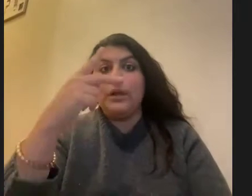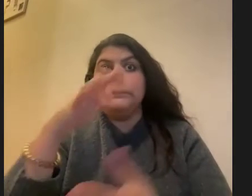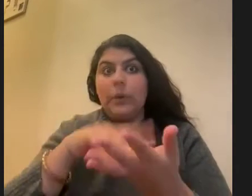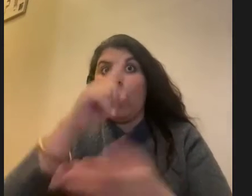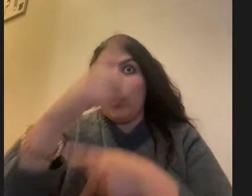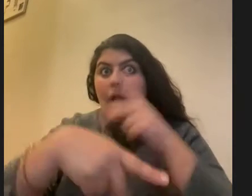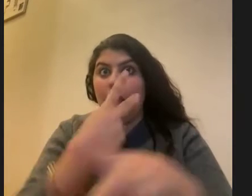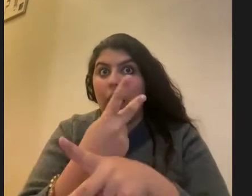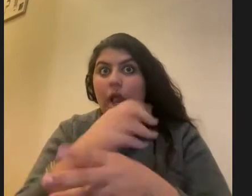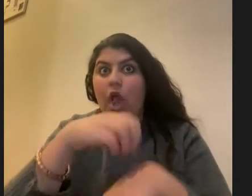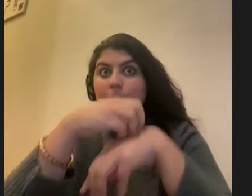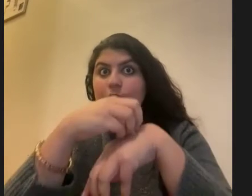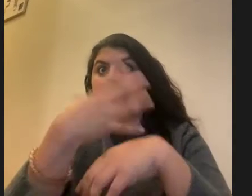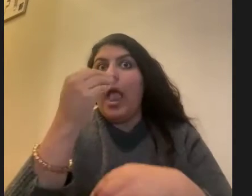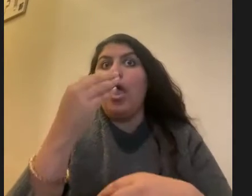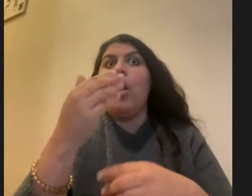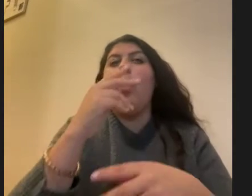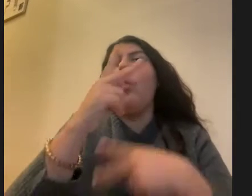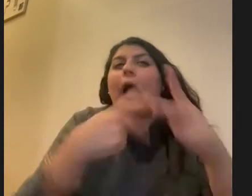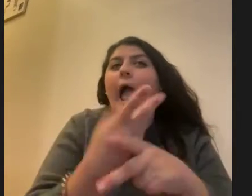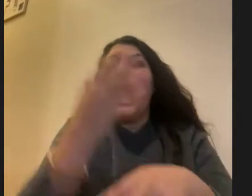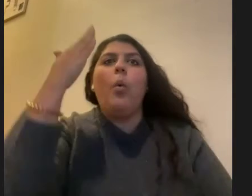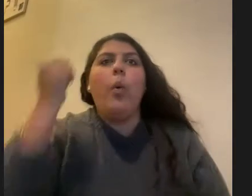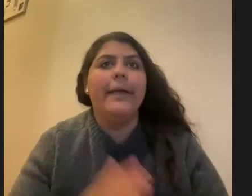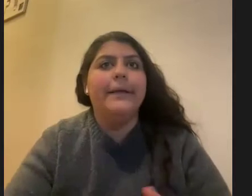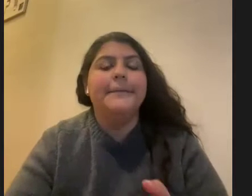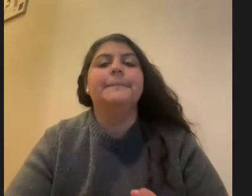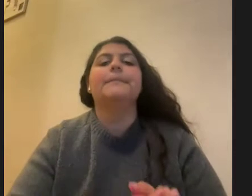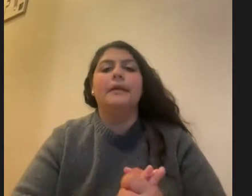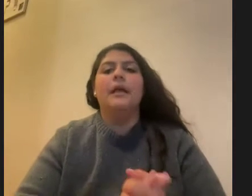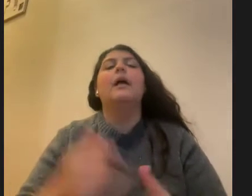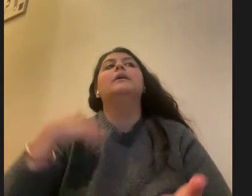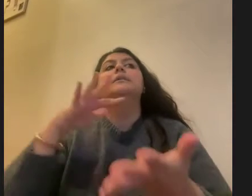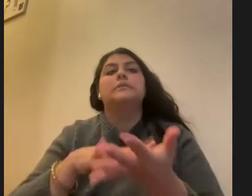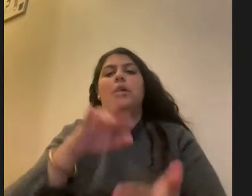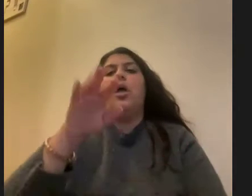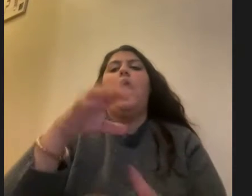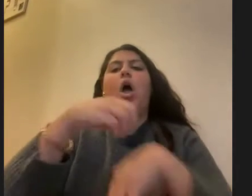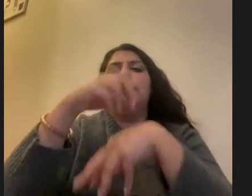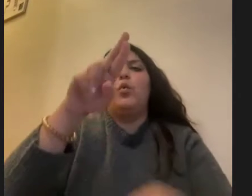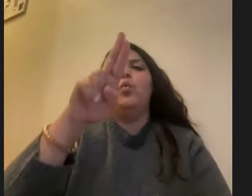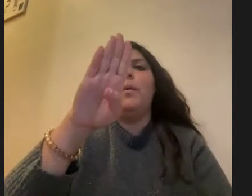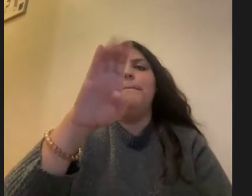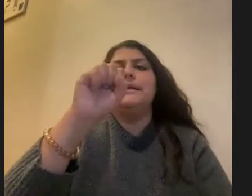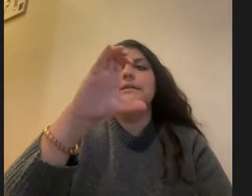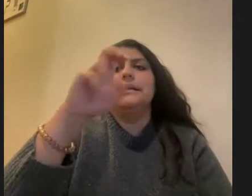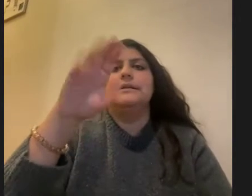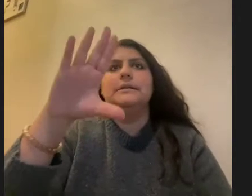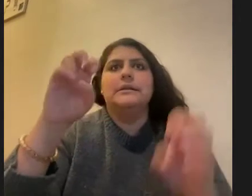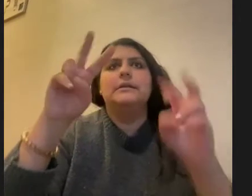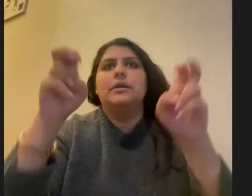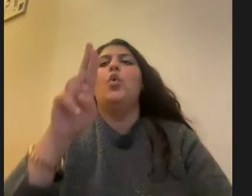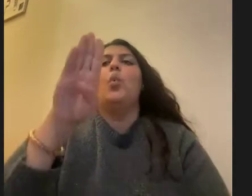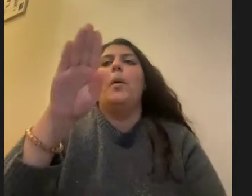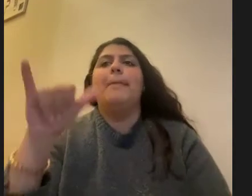and which one and why? Yeah, so I only work on Octopus rubescens, which is the ruby octopus that is commonly found